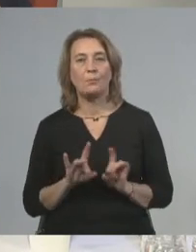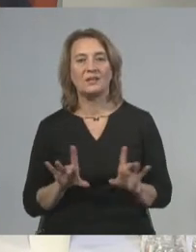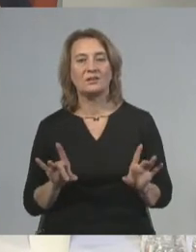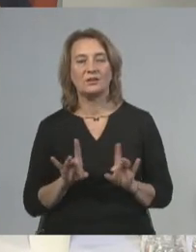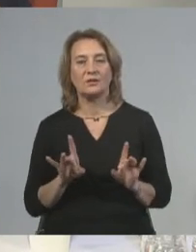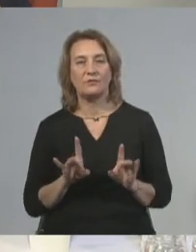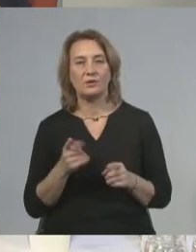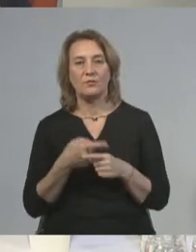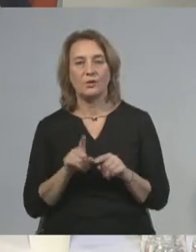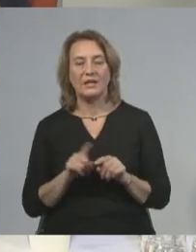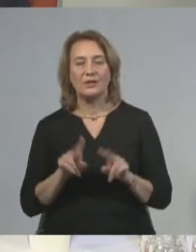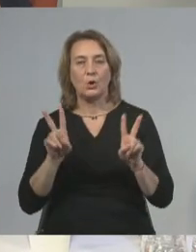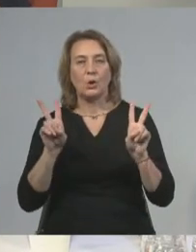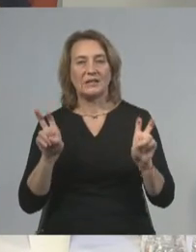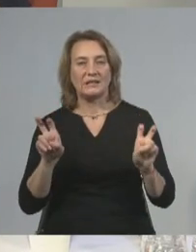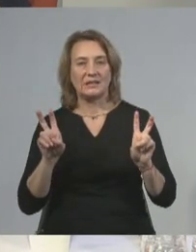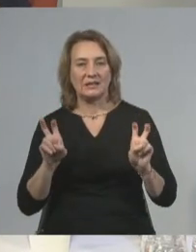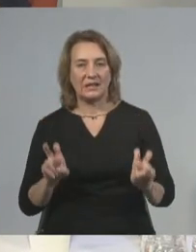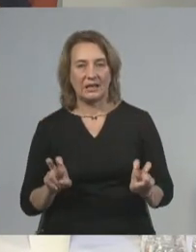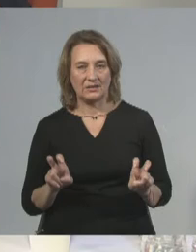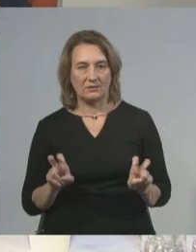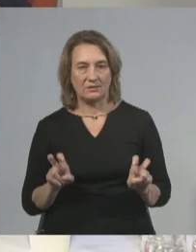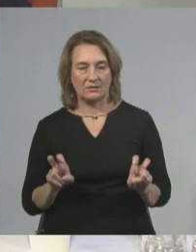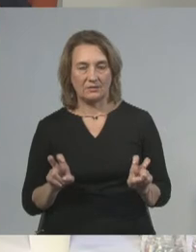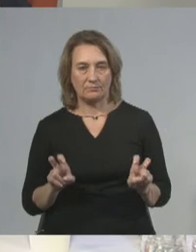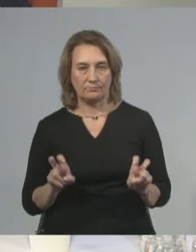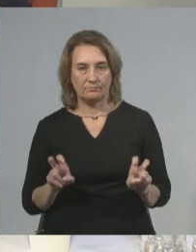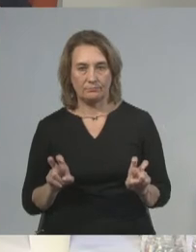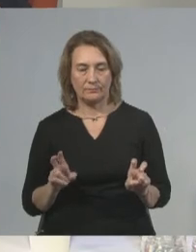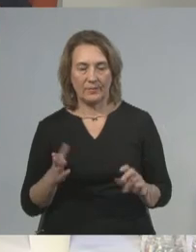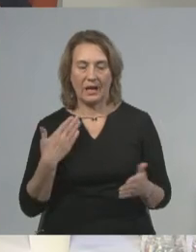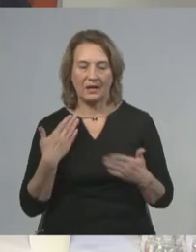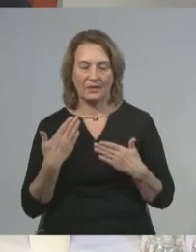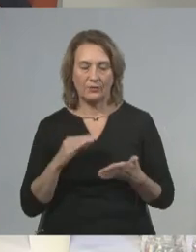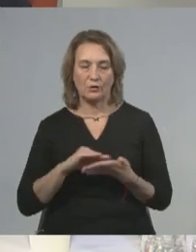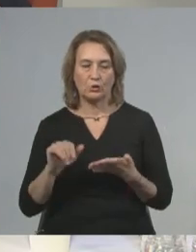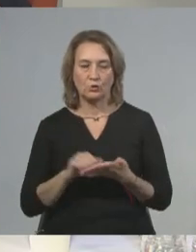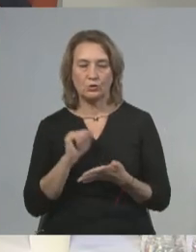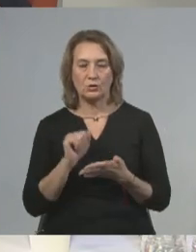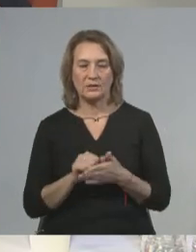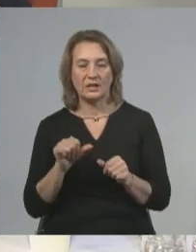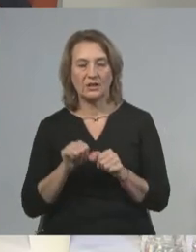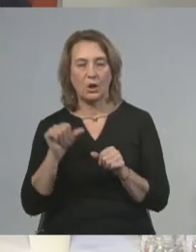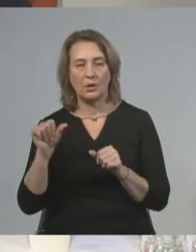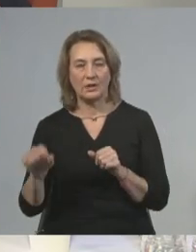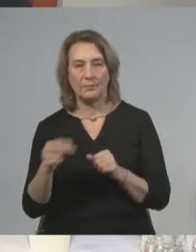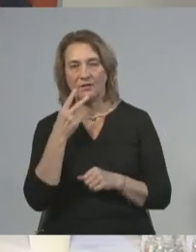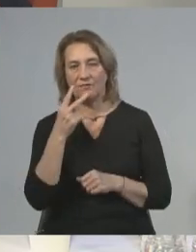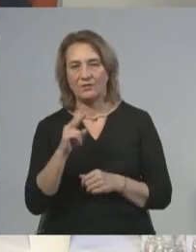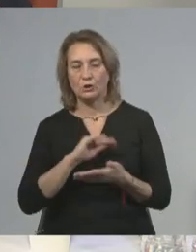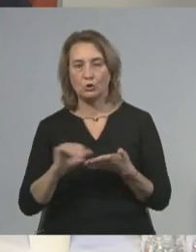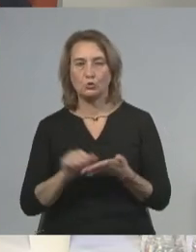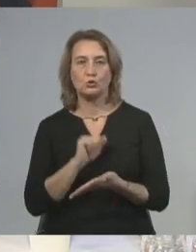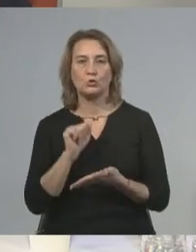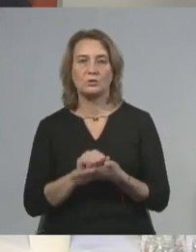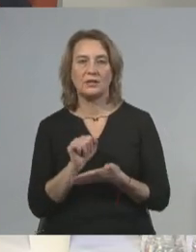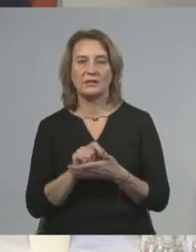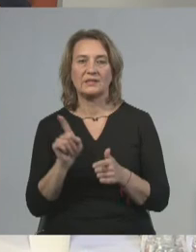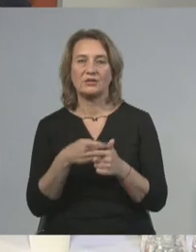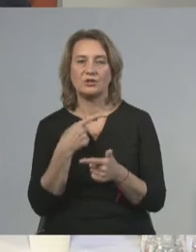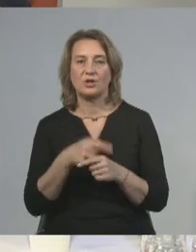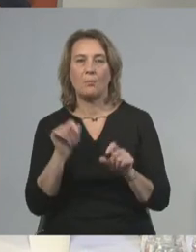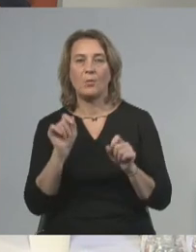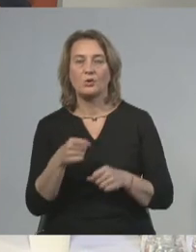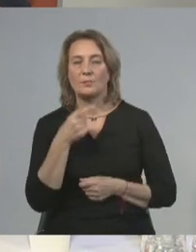today to comment this phrase i said that gender-focused journalism